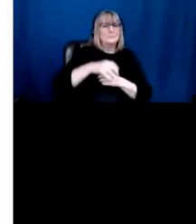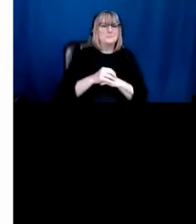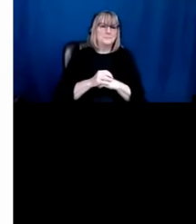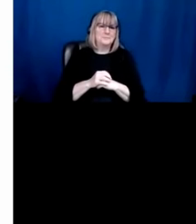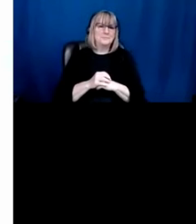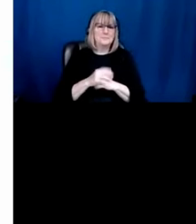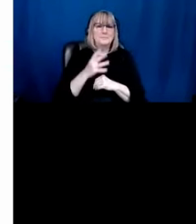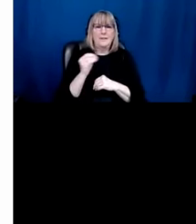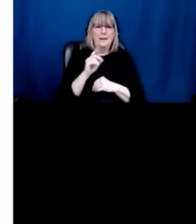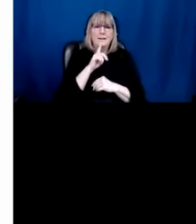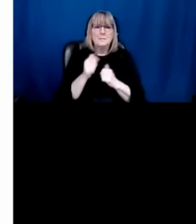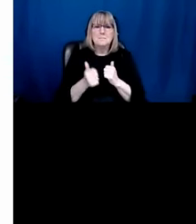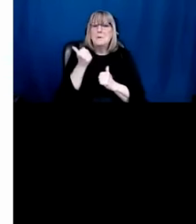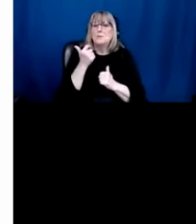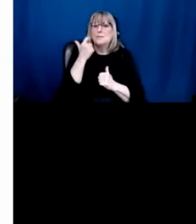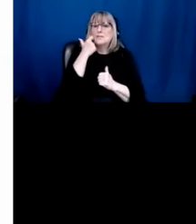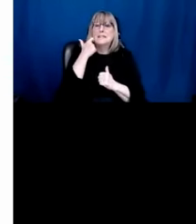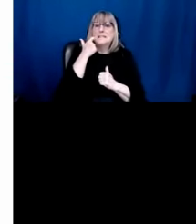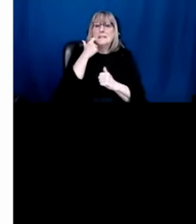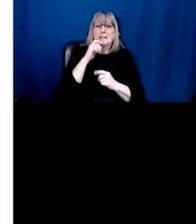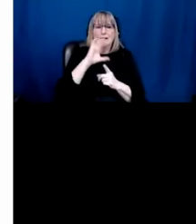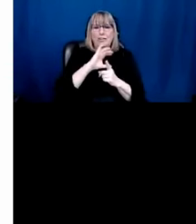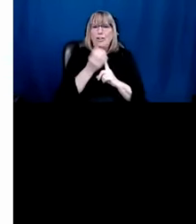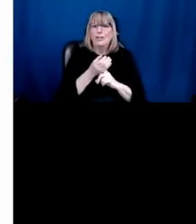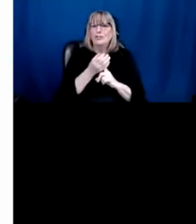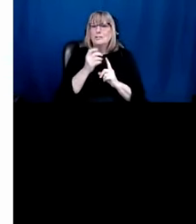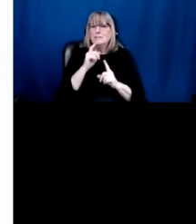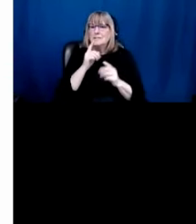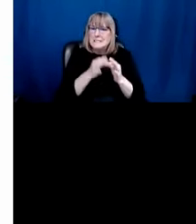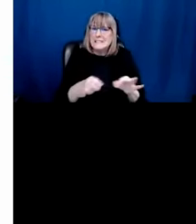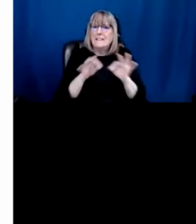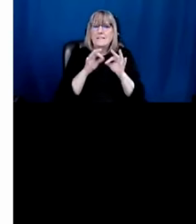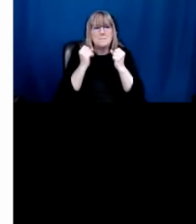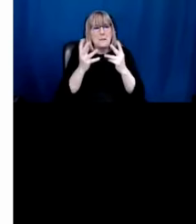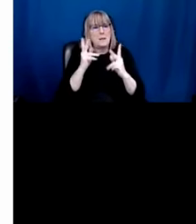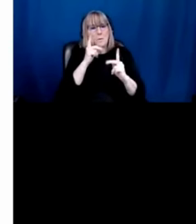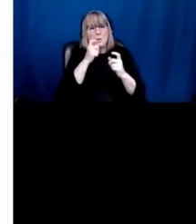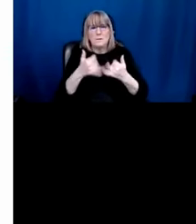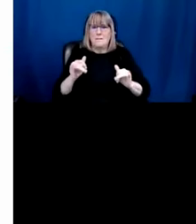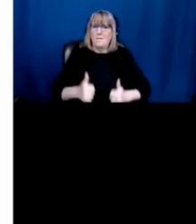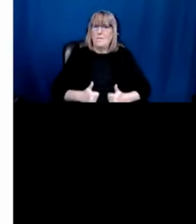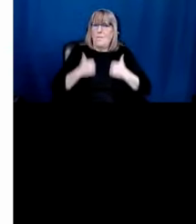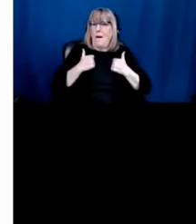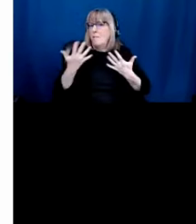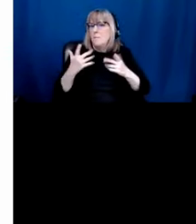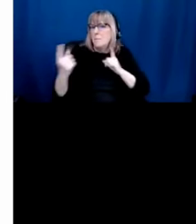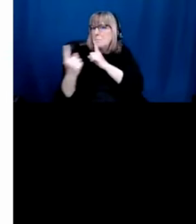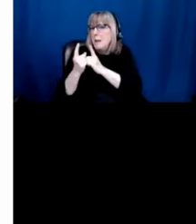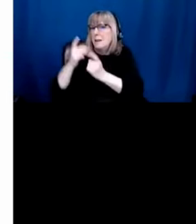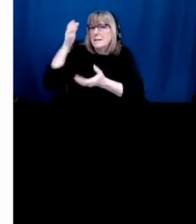And then obviously the most culturally significant, a lot of people are still alive that enjoyed the Y Carnation. también significante culturalmente,